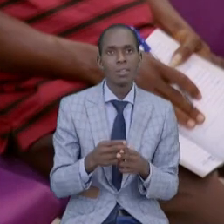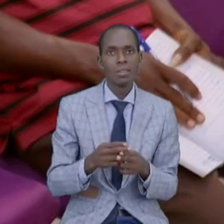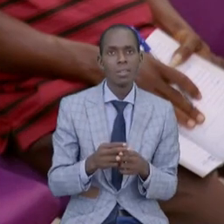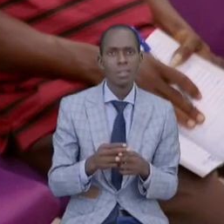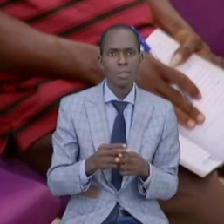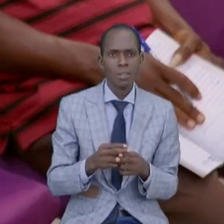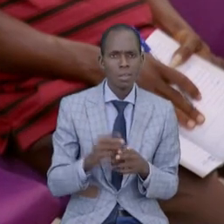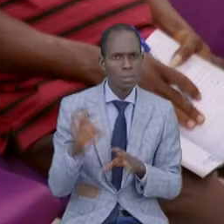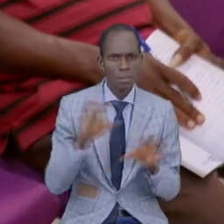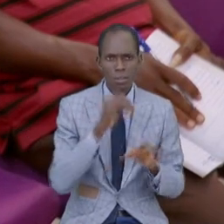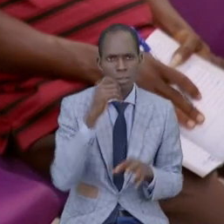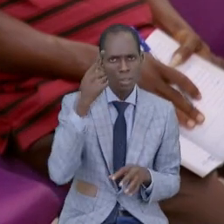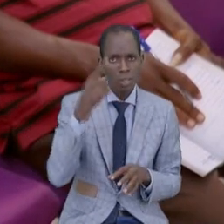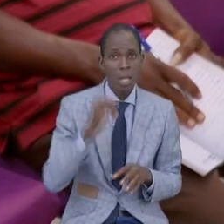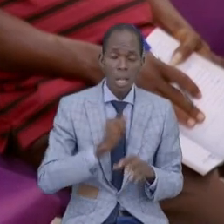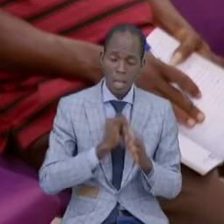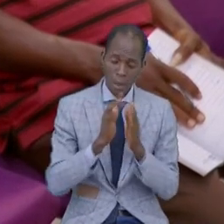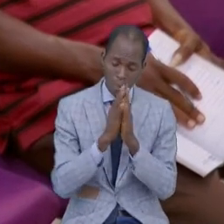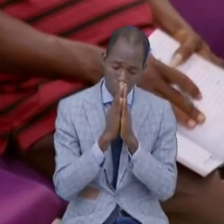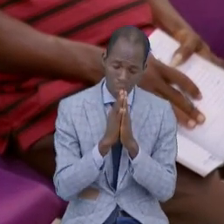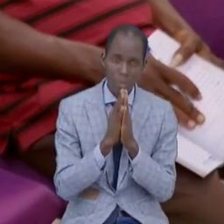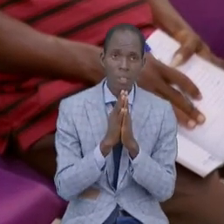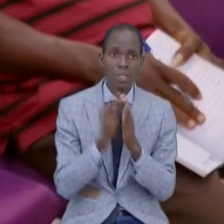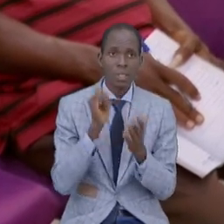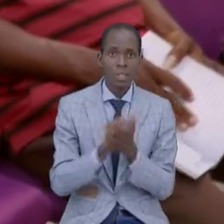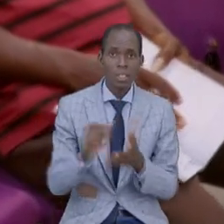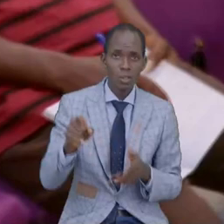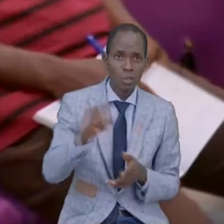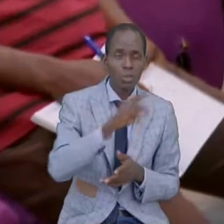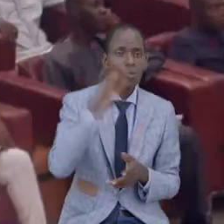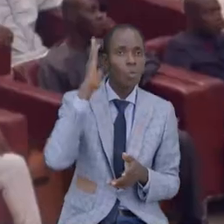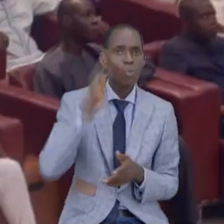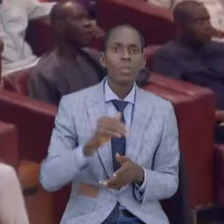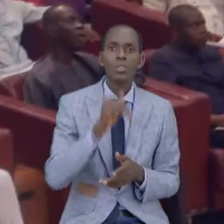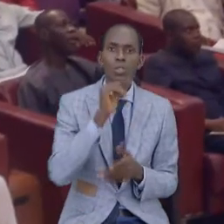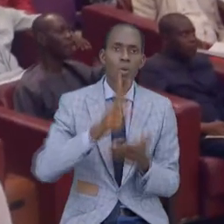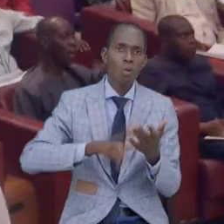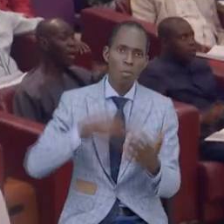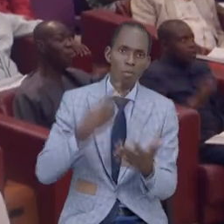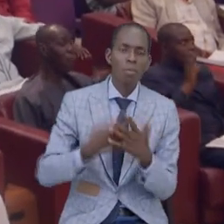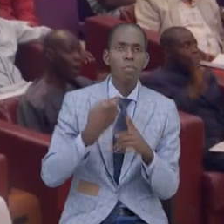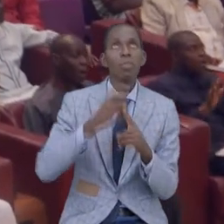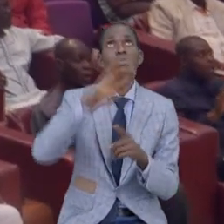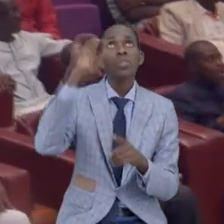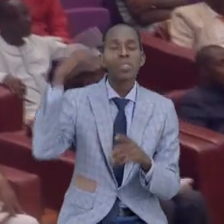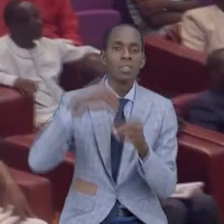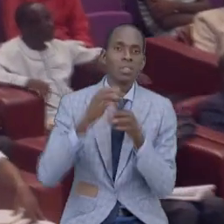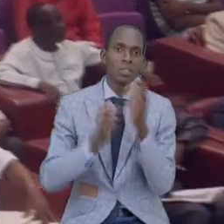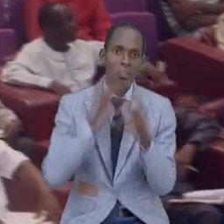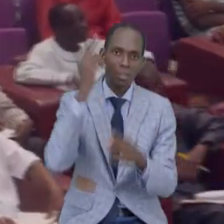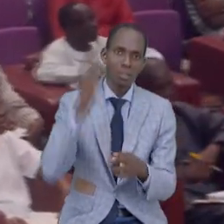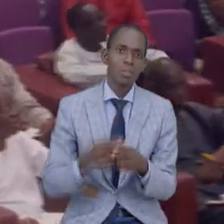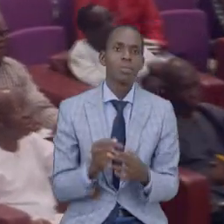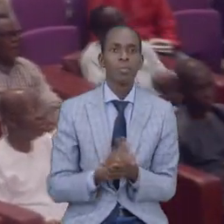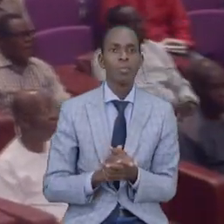Did you hear? I said, I pray that you will not fall from grace. Just to